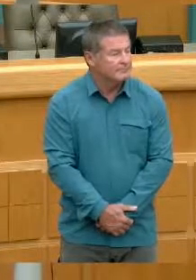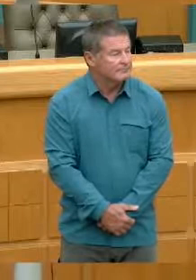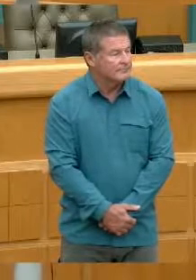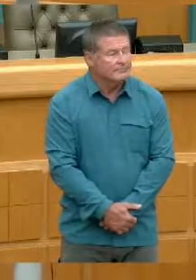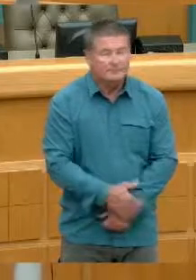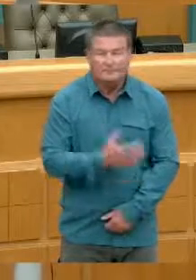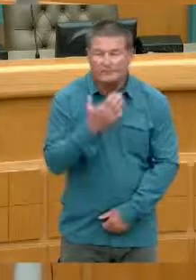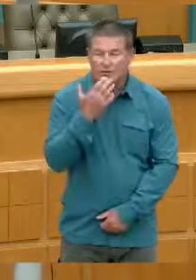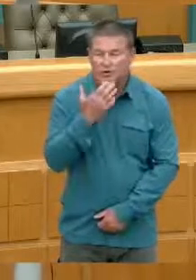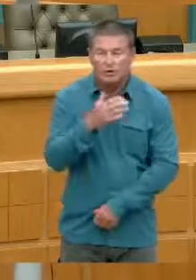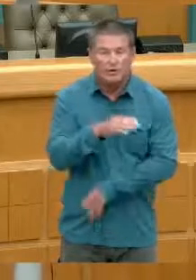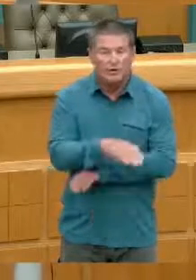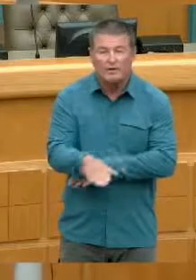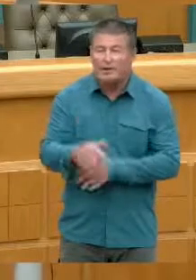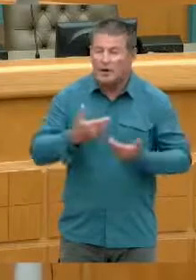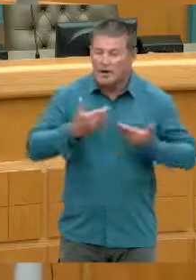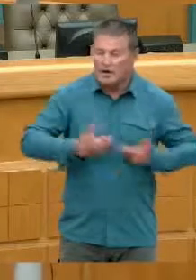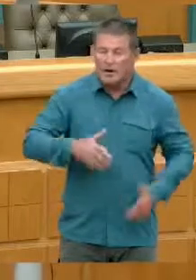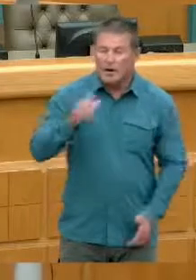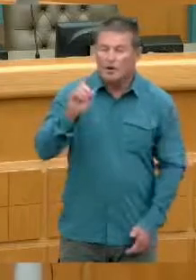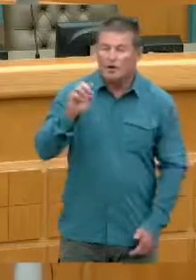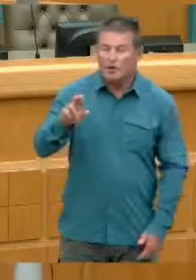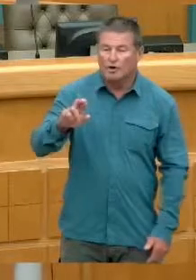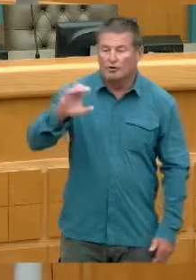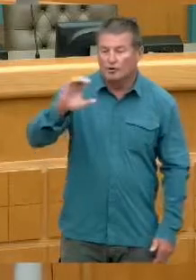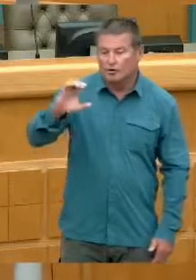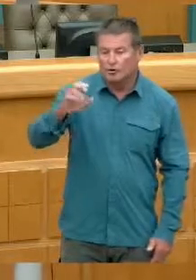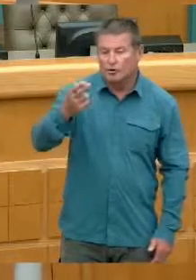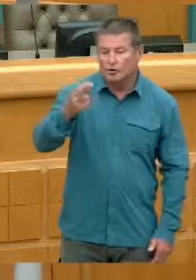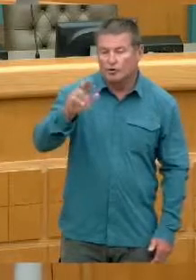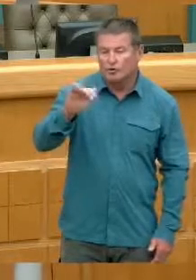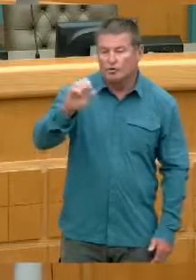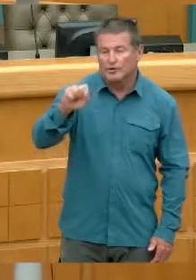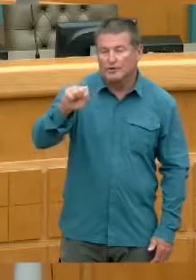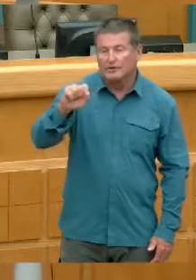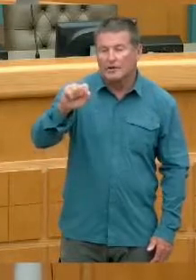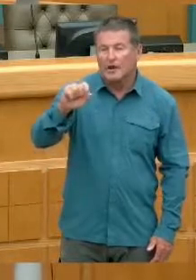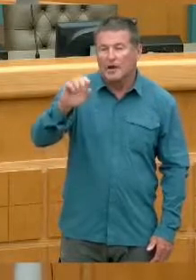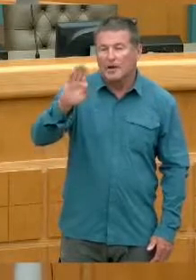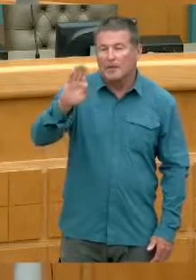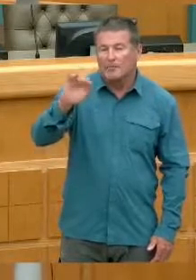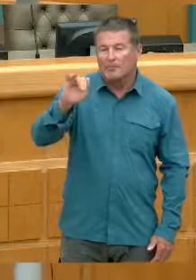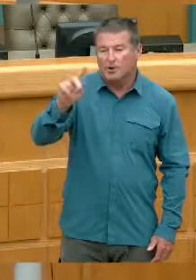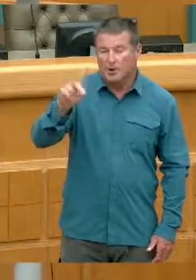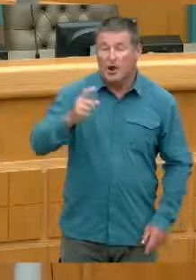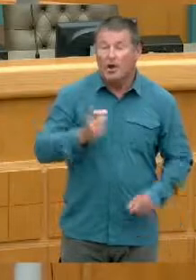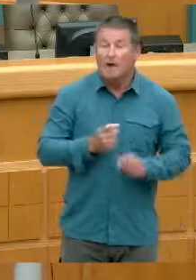Good evening, everybody. My name is Dr. Chris Bird. I'm here on behalf of the TAMU CC